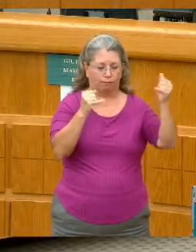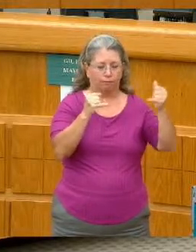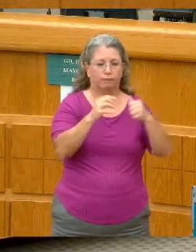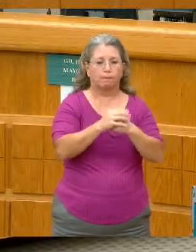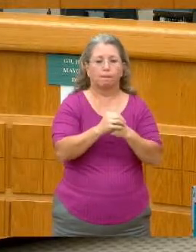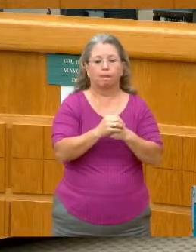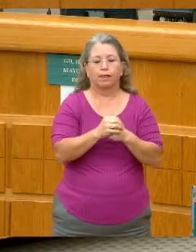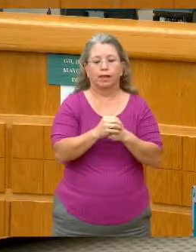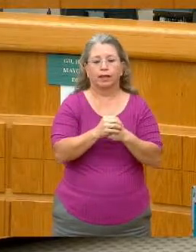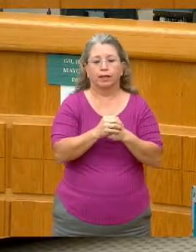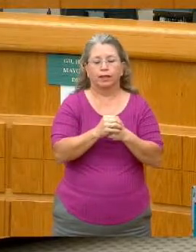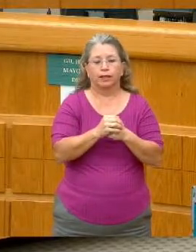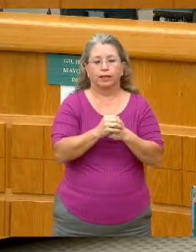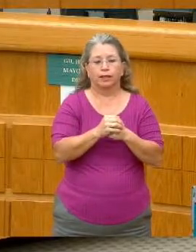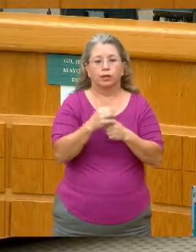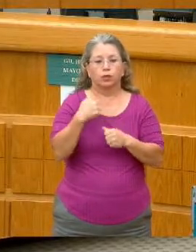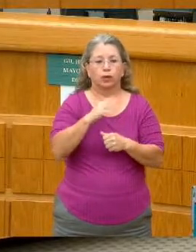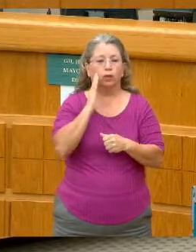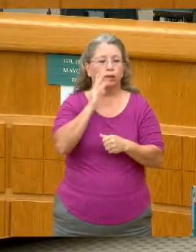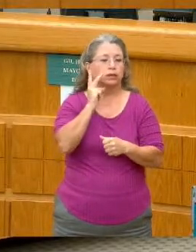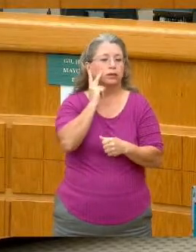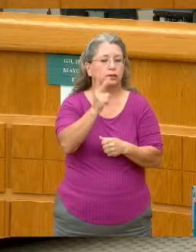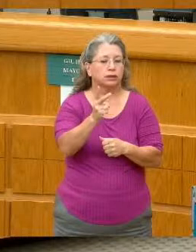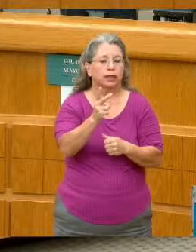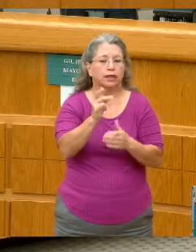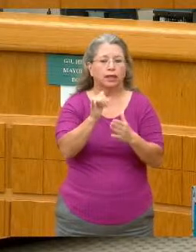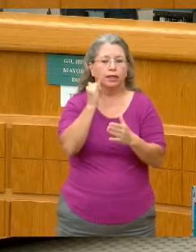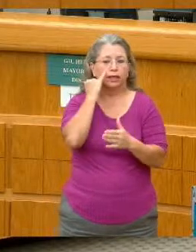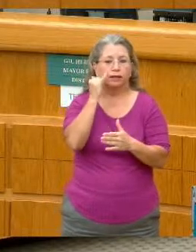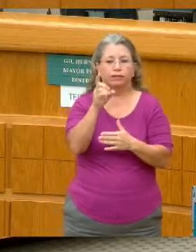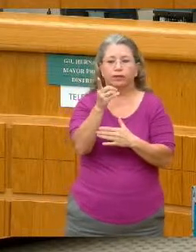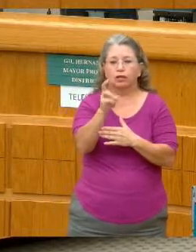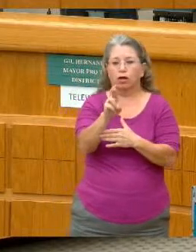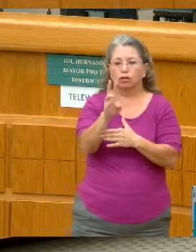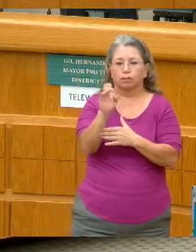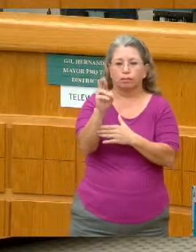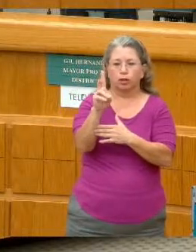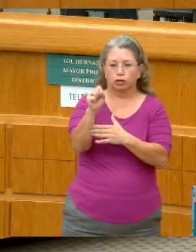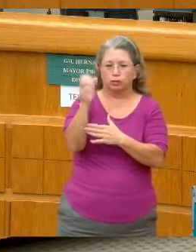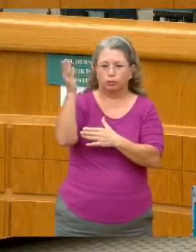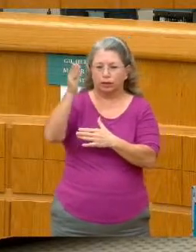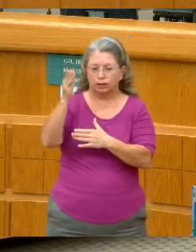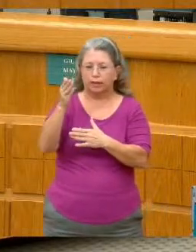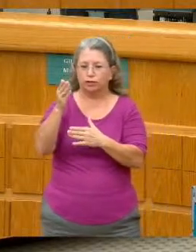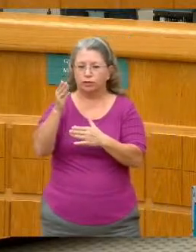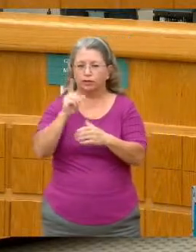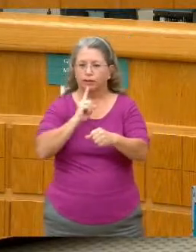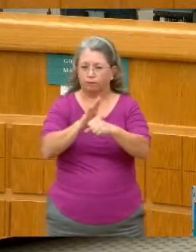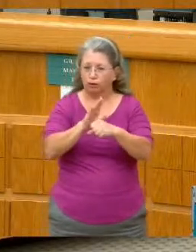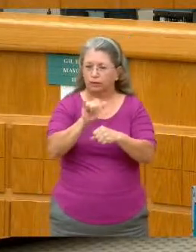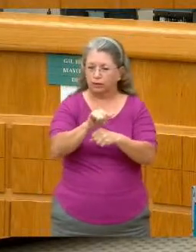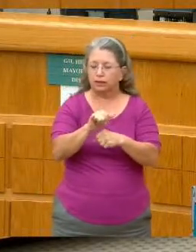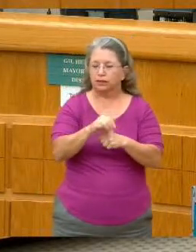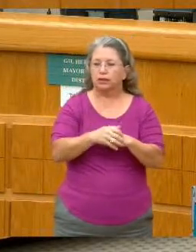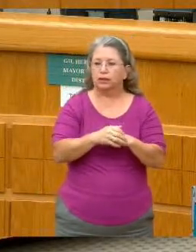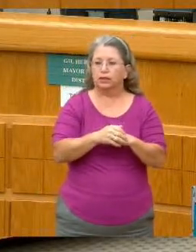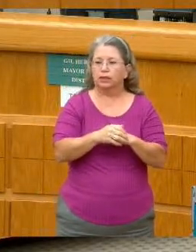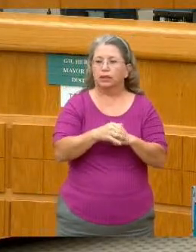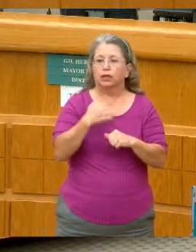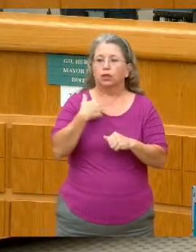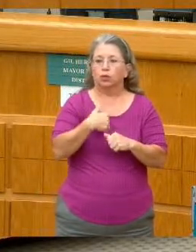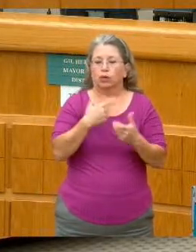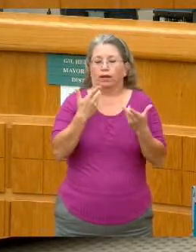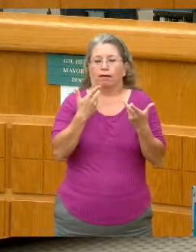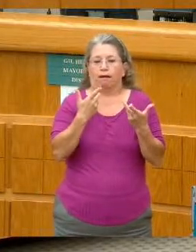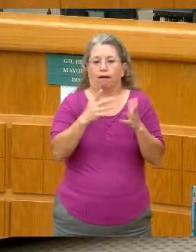and we're gonna see how confirmed this is by Dr. Bird's presentation, who'll be coming up momentarily, is that we've definitely reached the